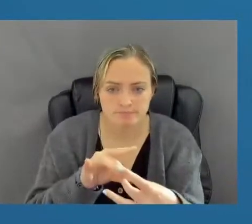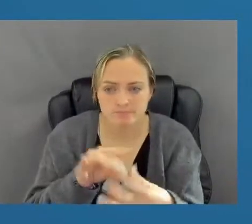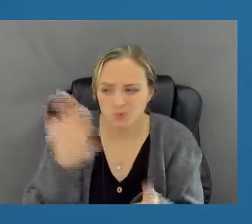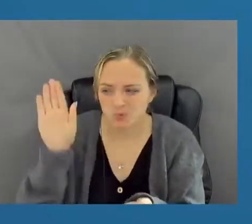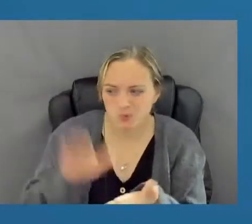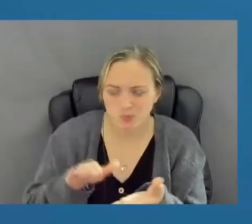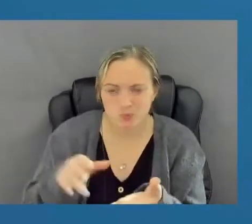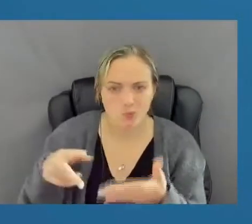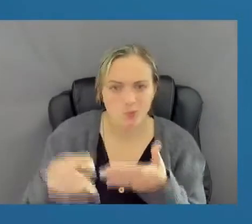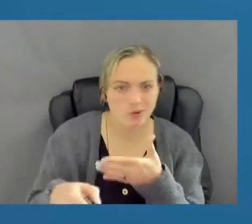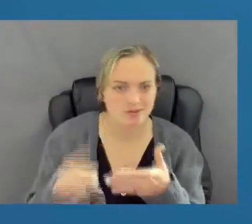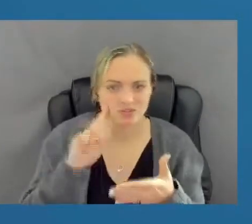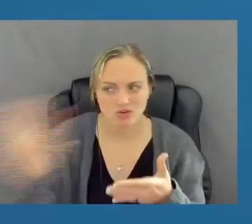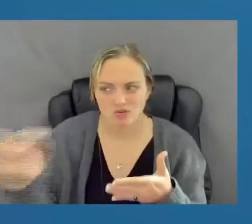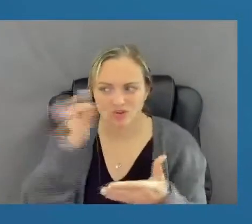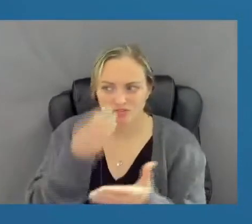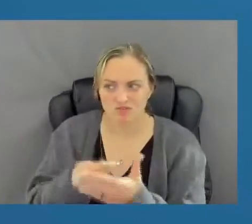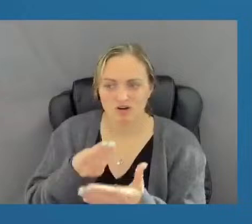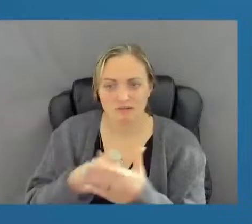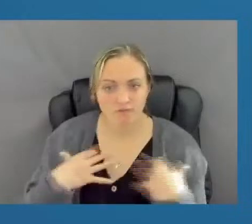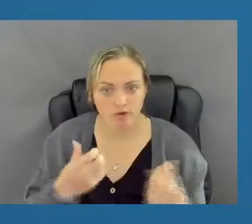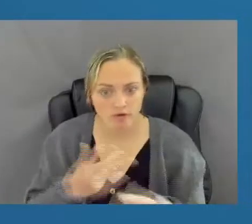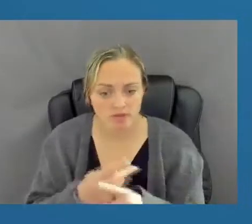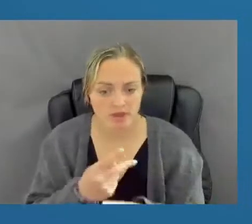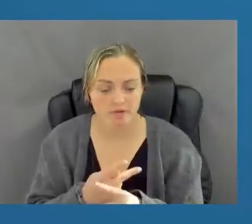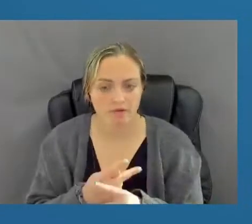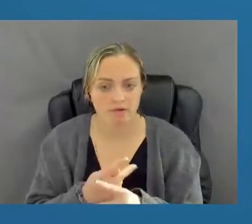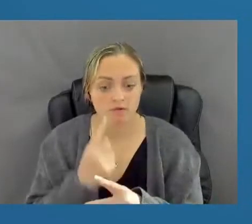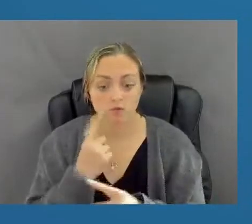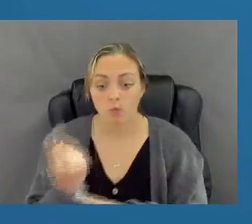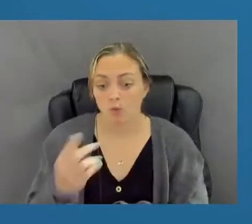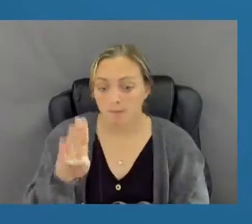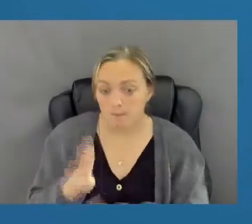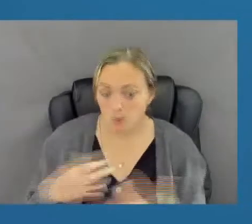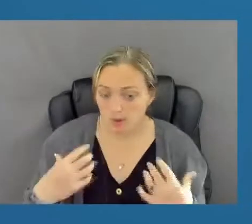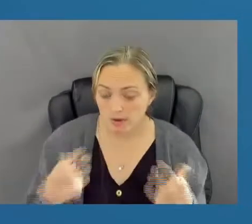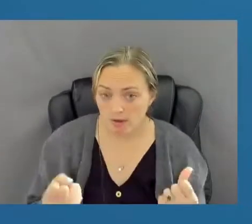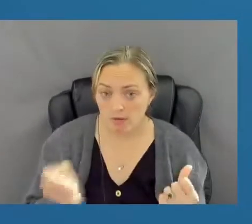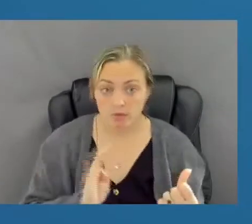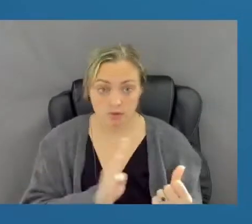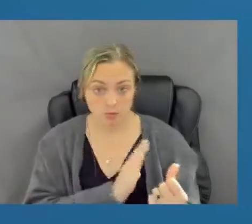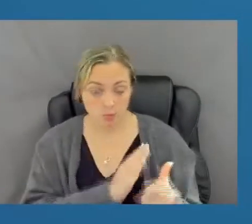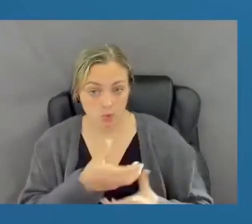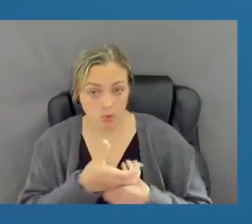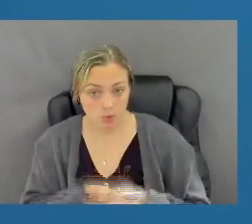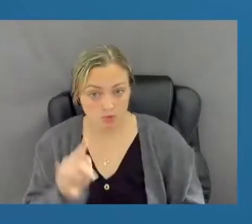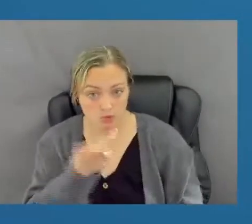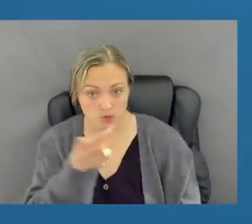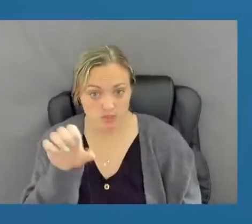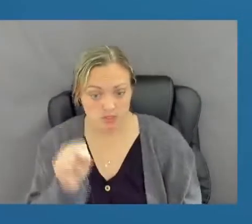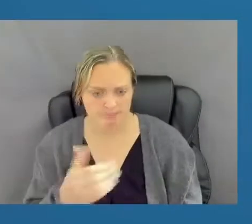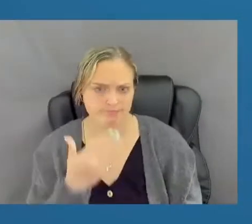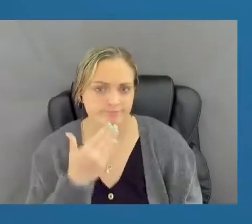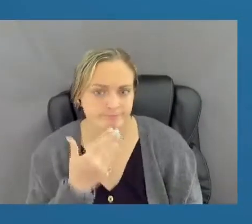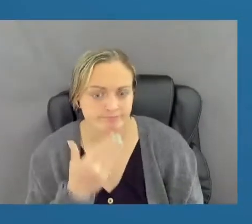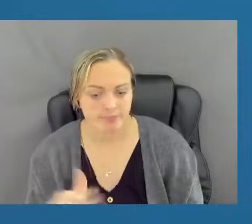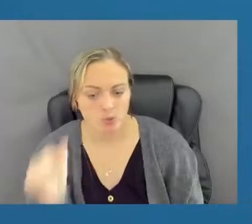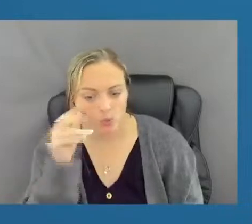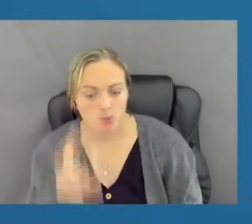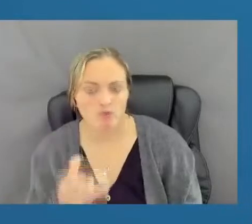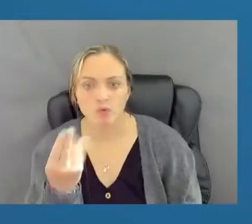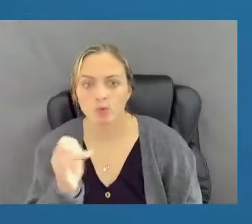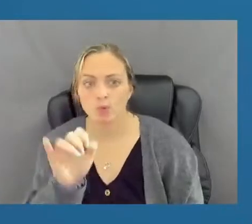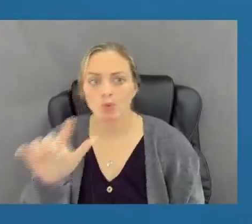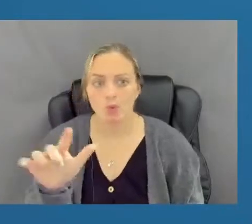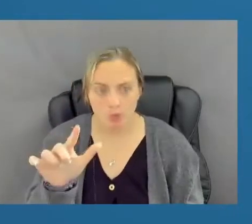federal funding for health care. On behalf of One Brooklyn Health and our board of trustees, I thank Governor Hochul and Congressman